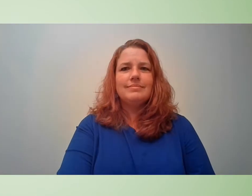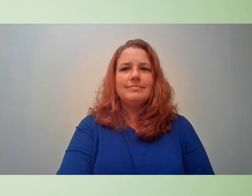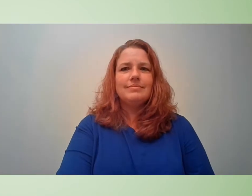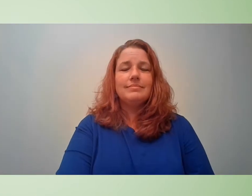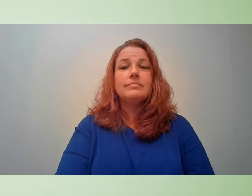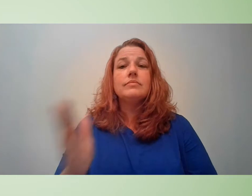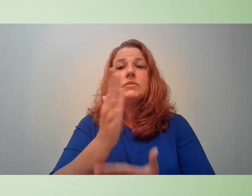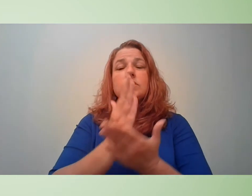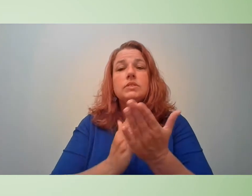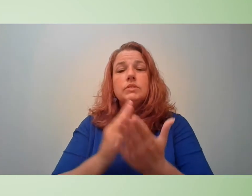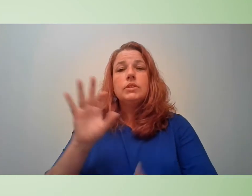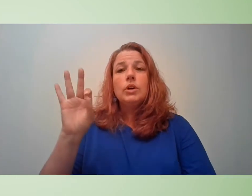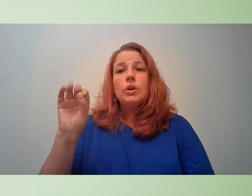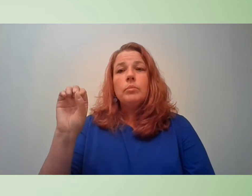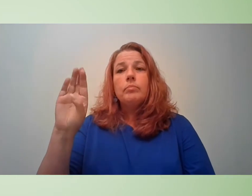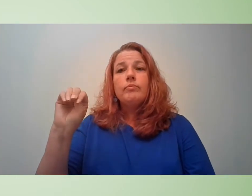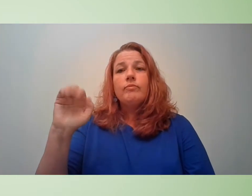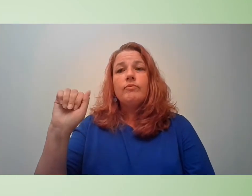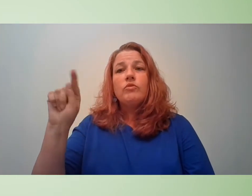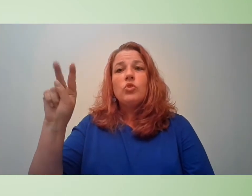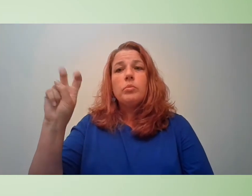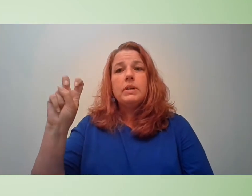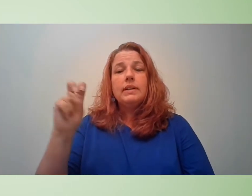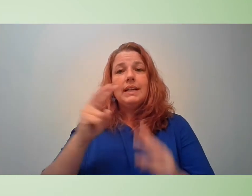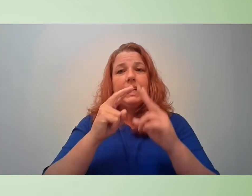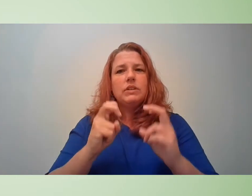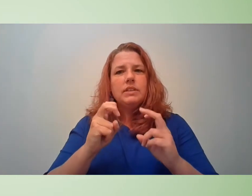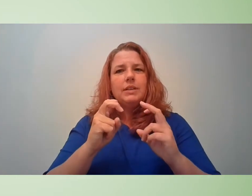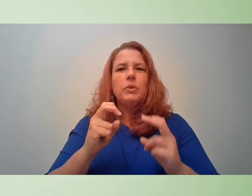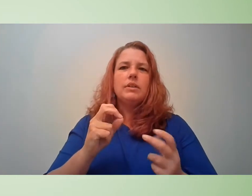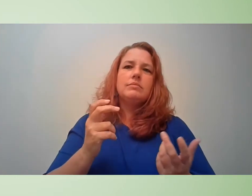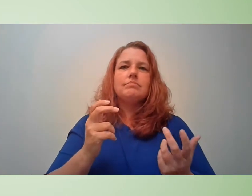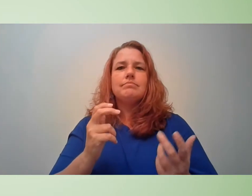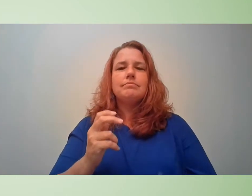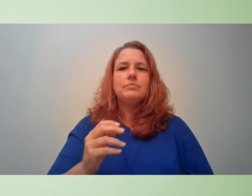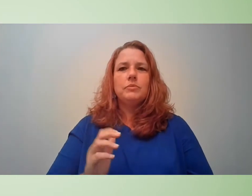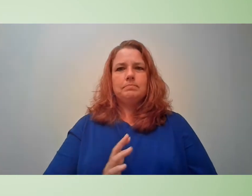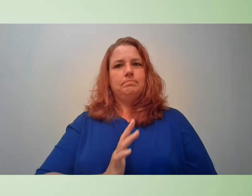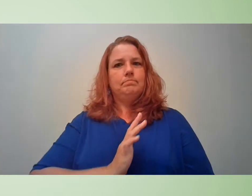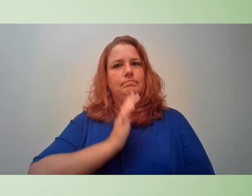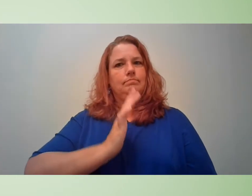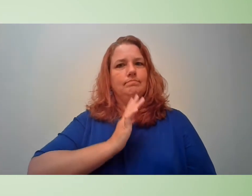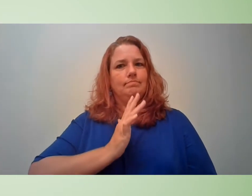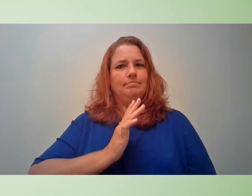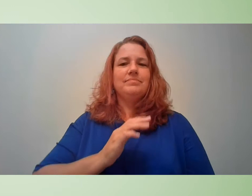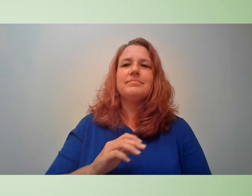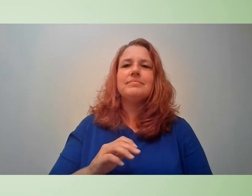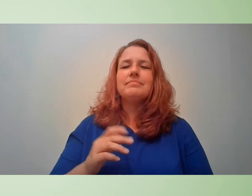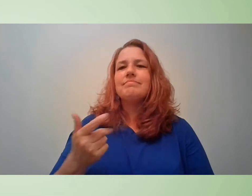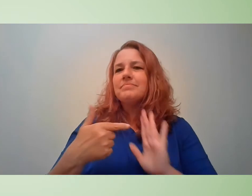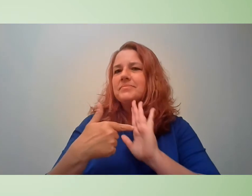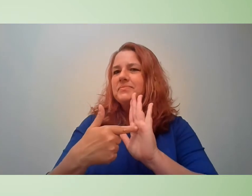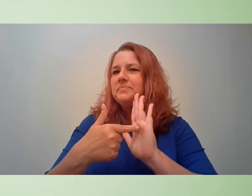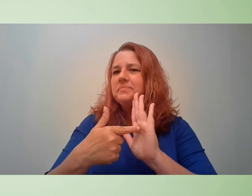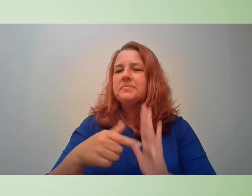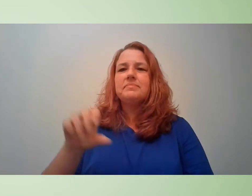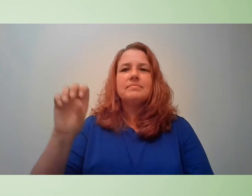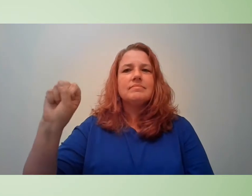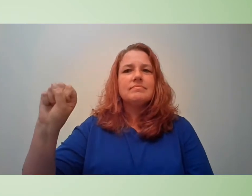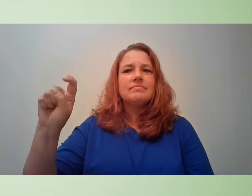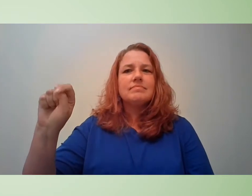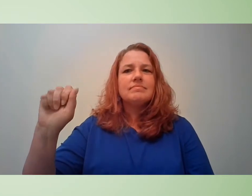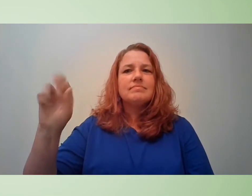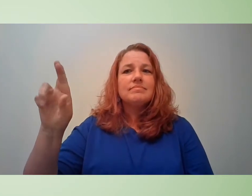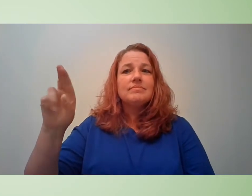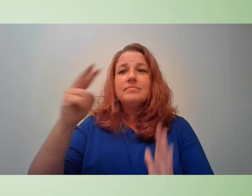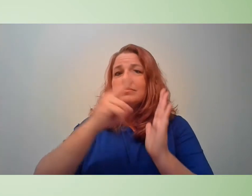Some formative assessments are formal, like the STAR reading and math tests. Some are informal, such as teacher-created quizzes,